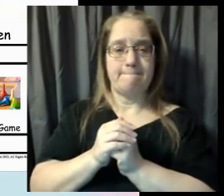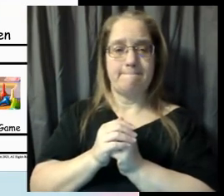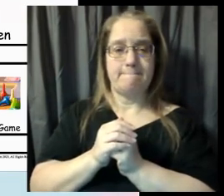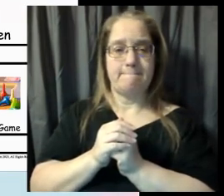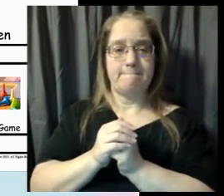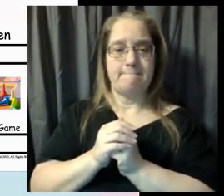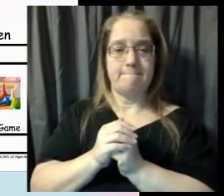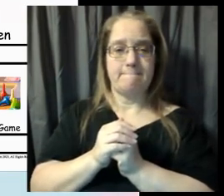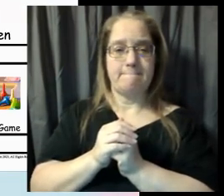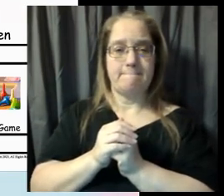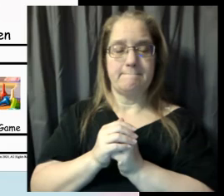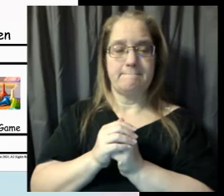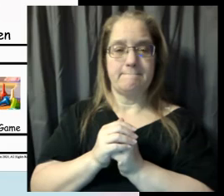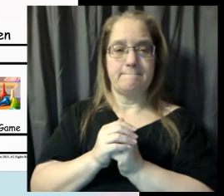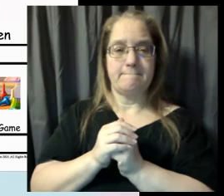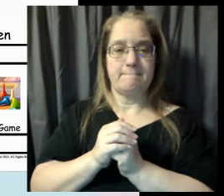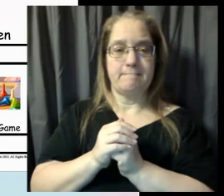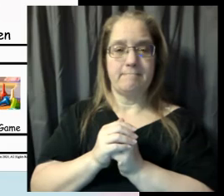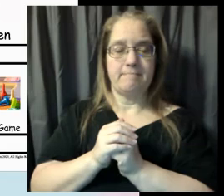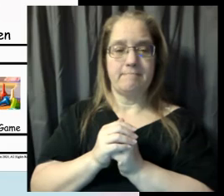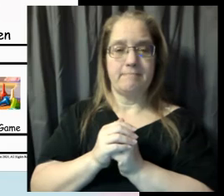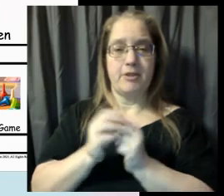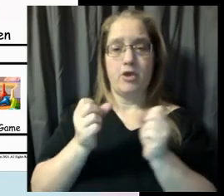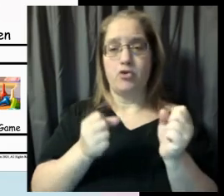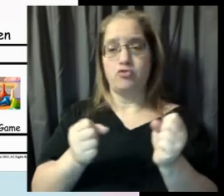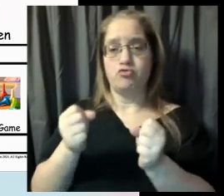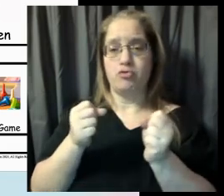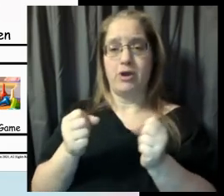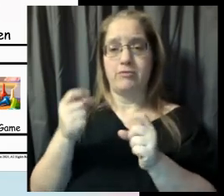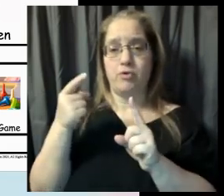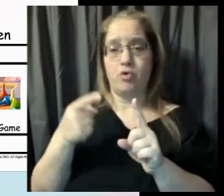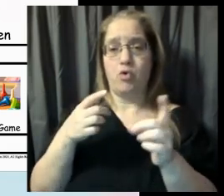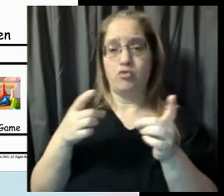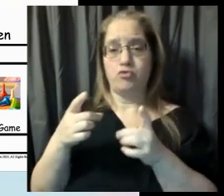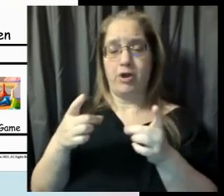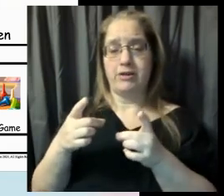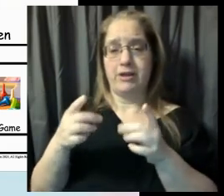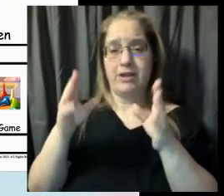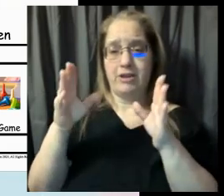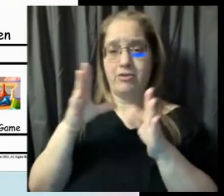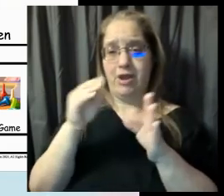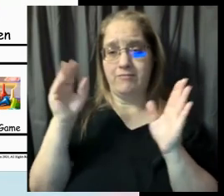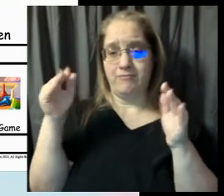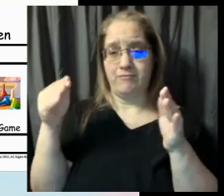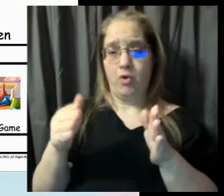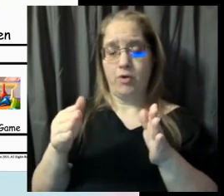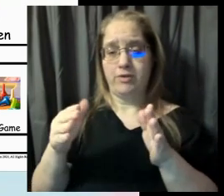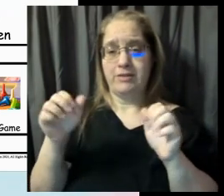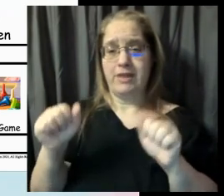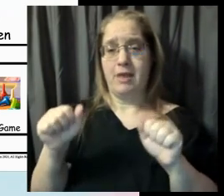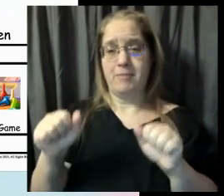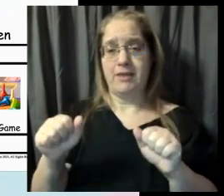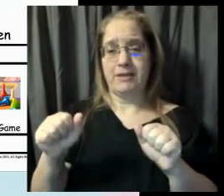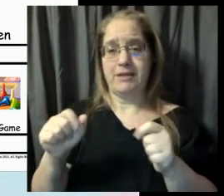So some strategies for goal-directed attention and focus. So the ability